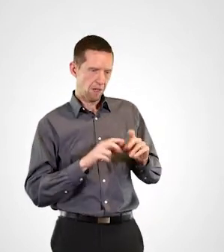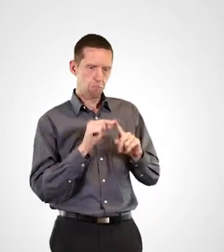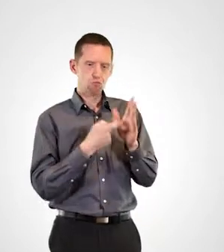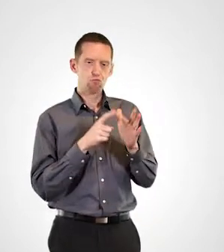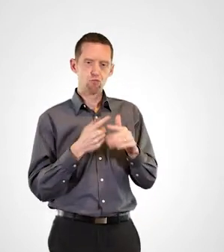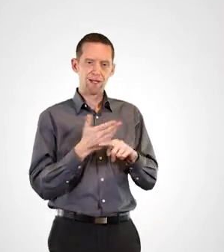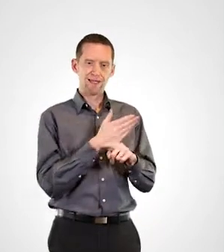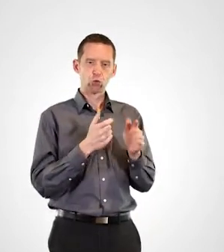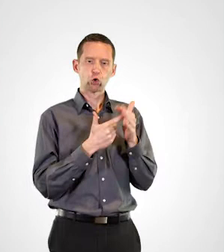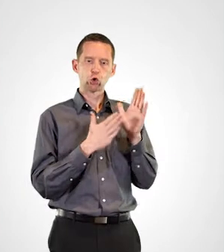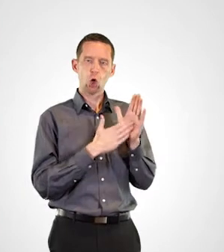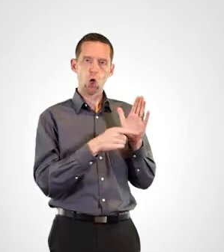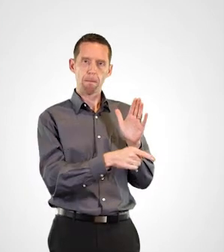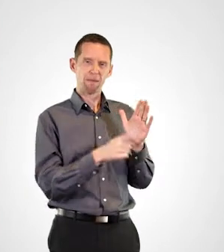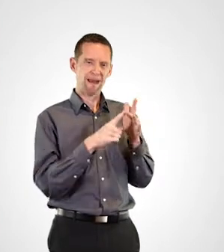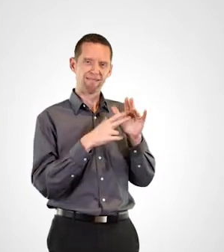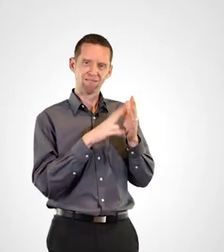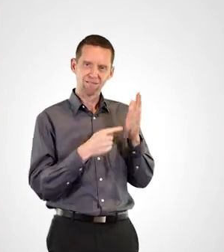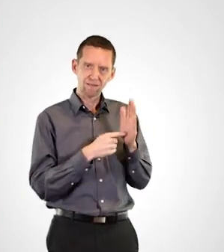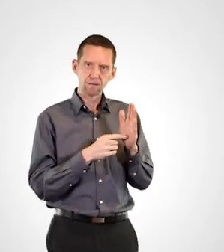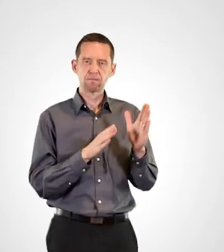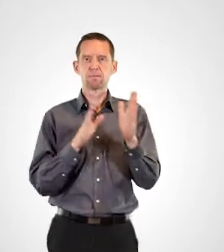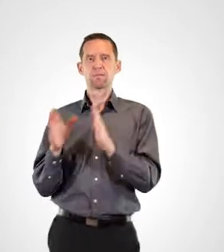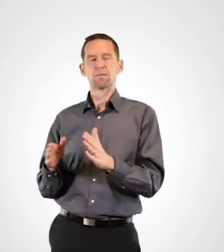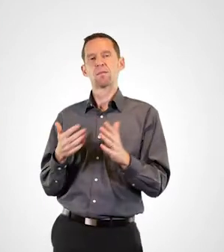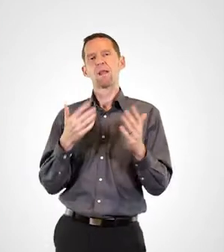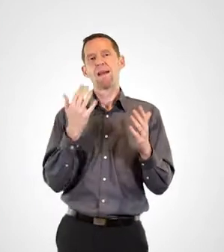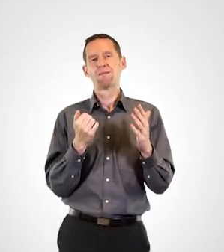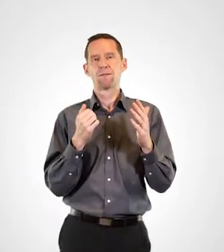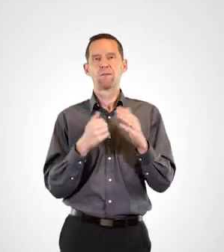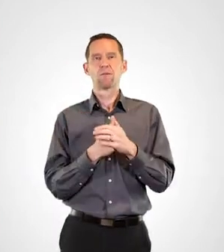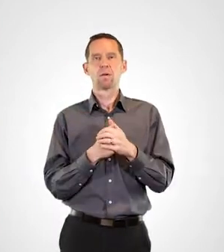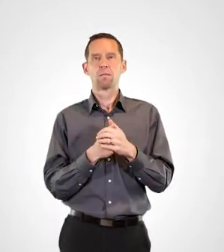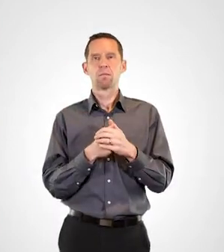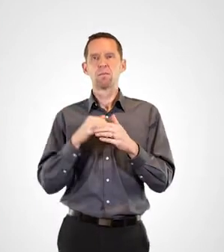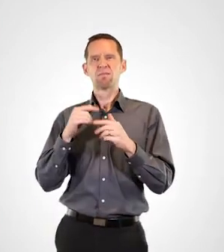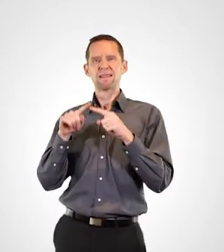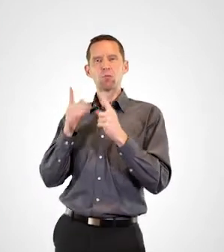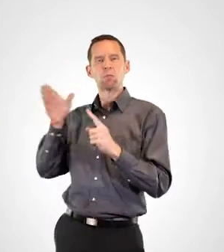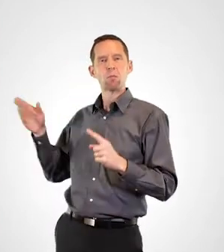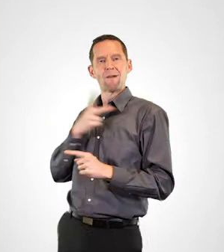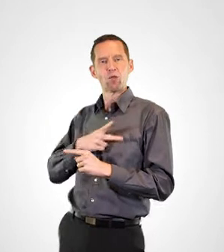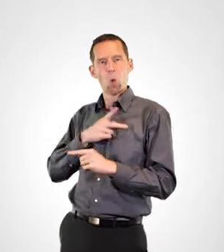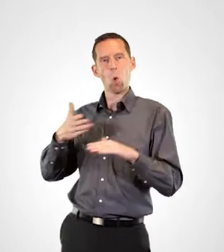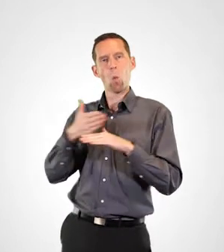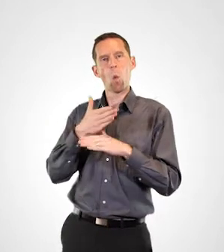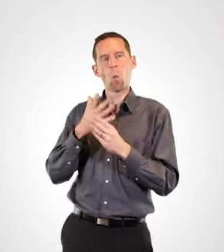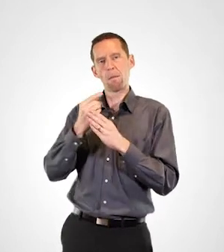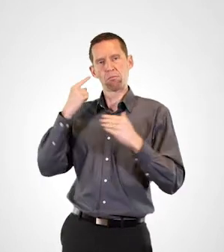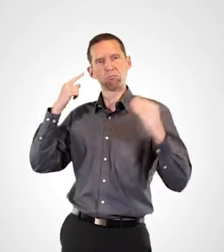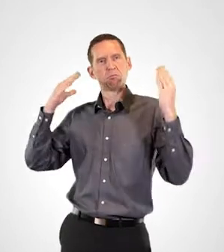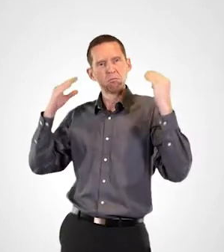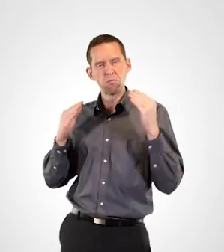infants. Yoshinego Itano, Mary Pat Moeller, many others have been using the LENA system with children with hearing loss